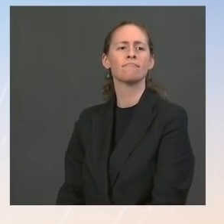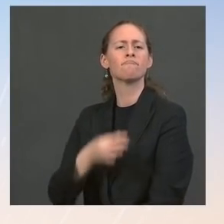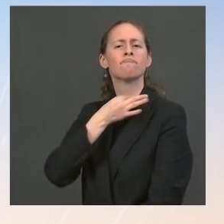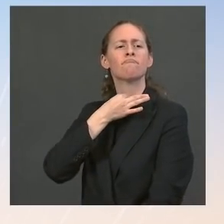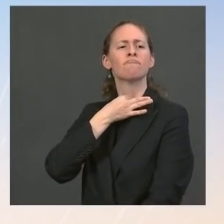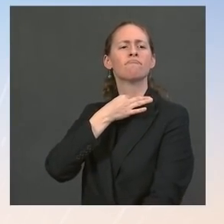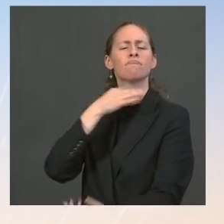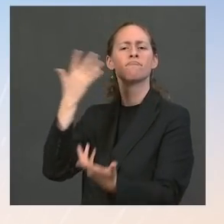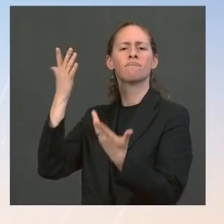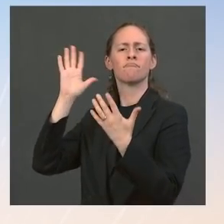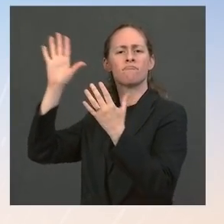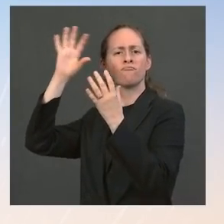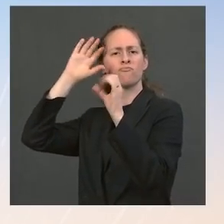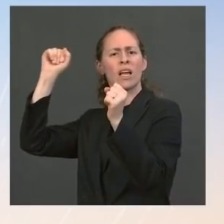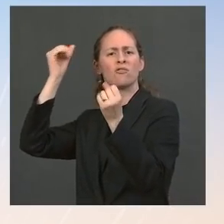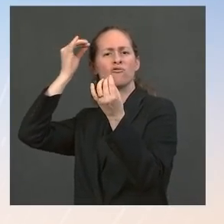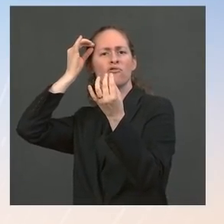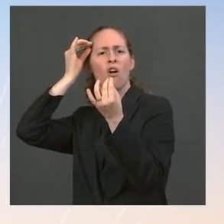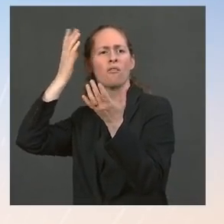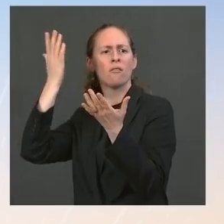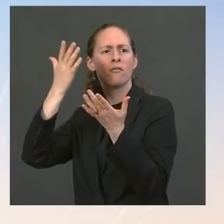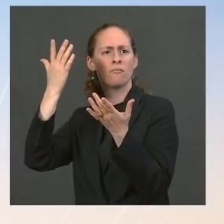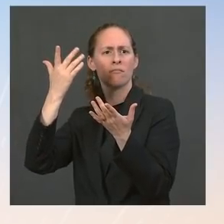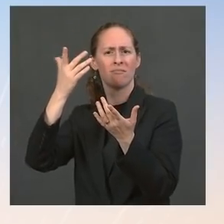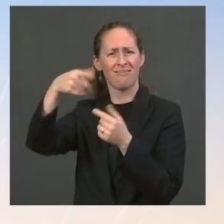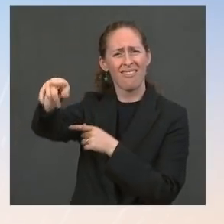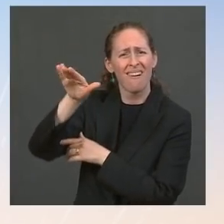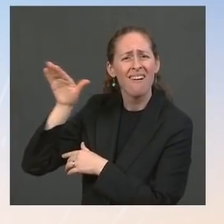lawmakers calling on him to lean more on